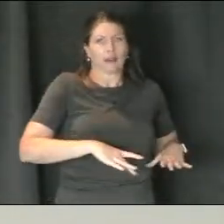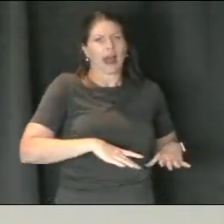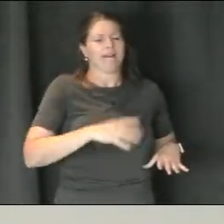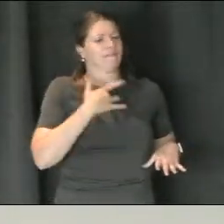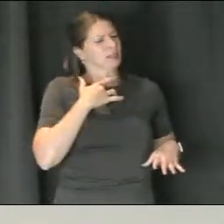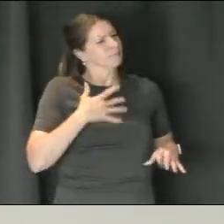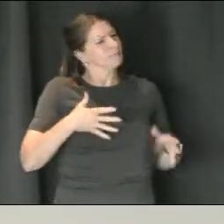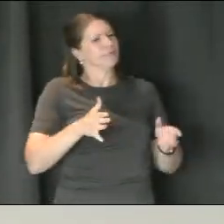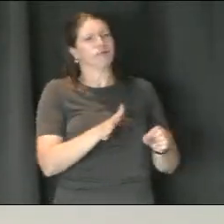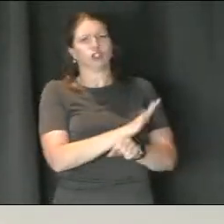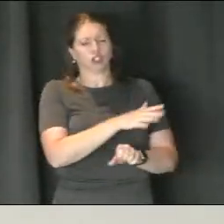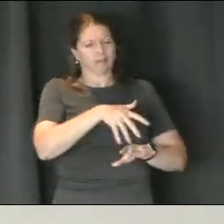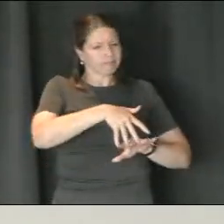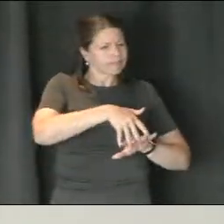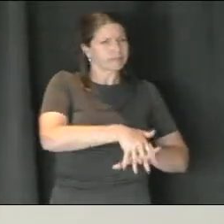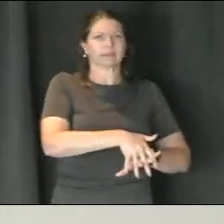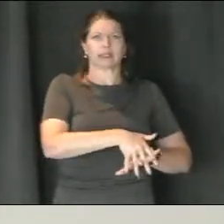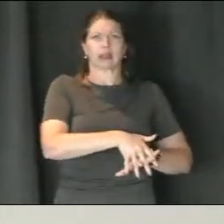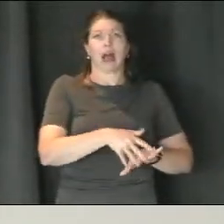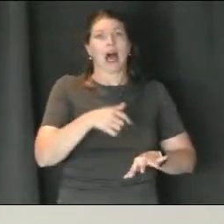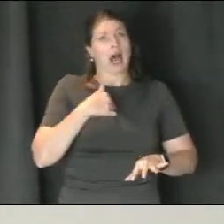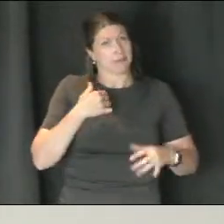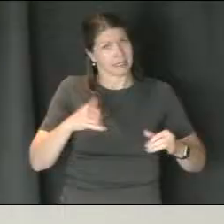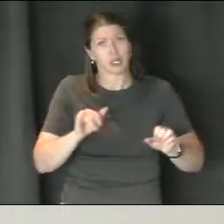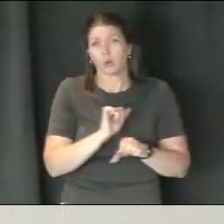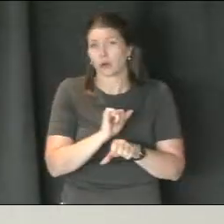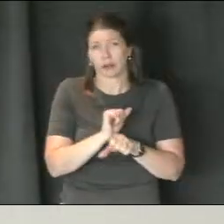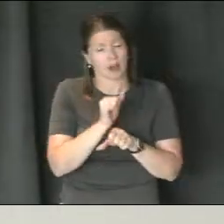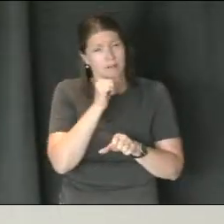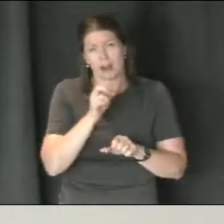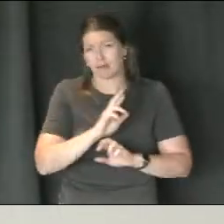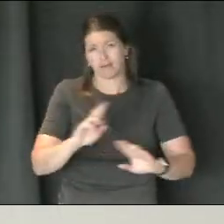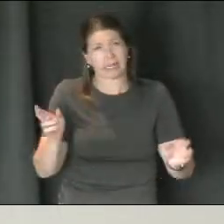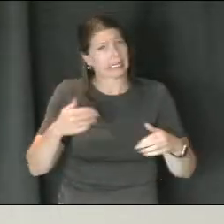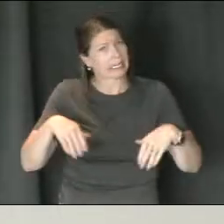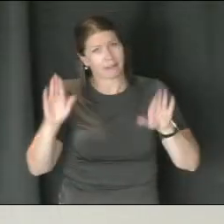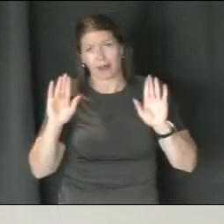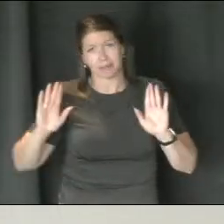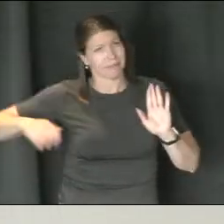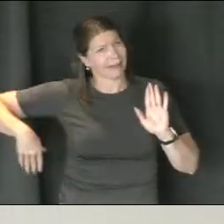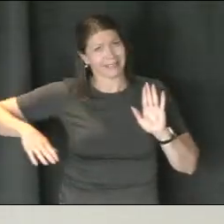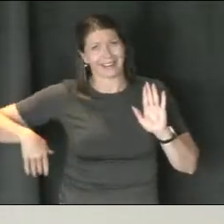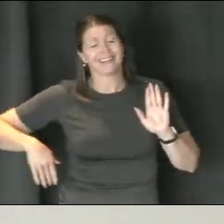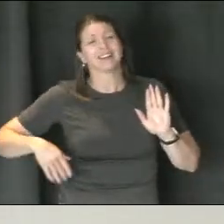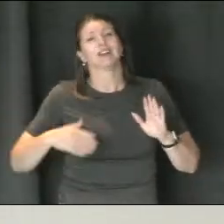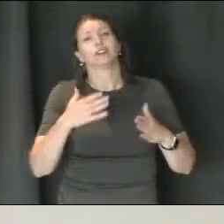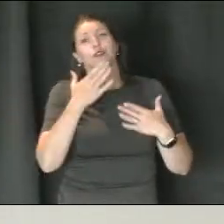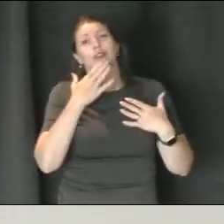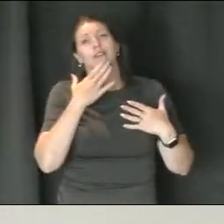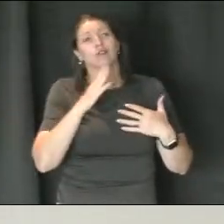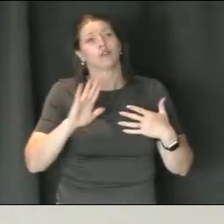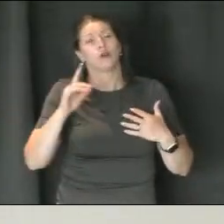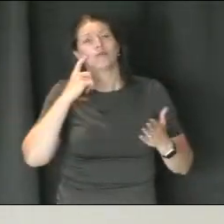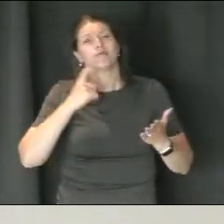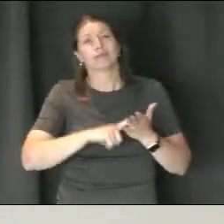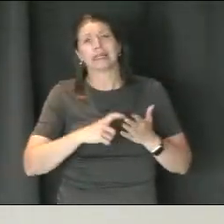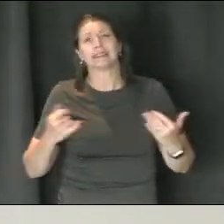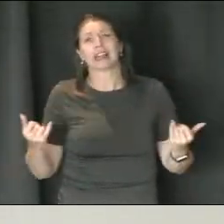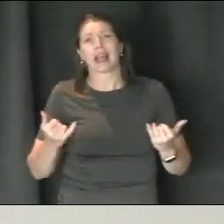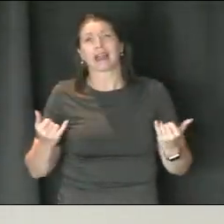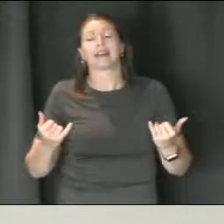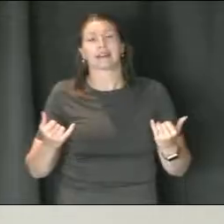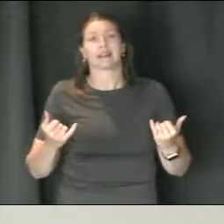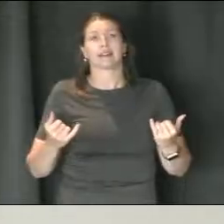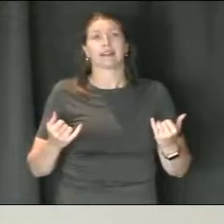work, and I'm not ready to give up, so thank you for all this today. And